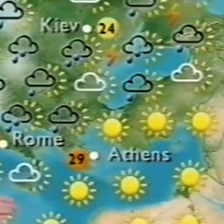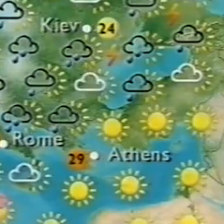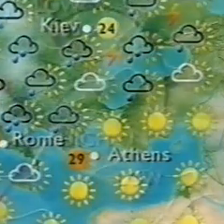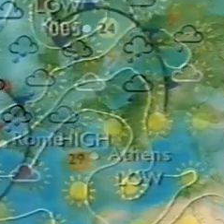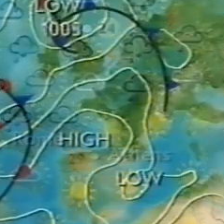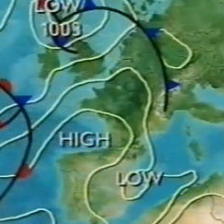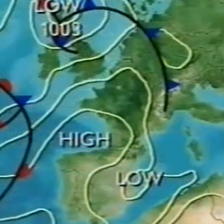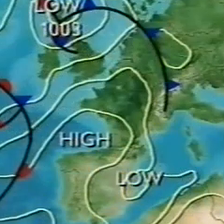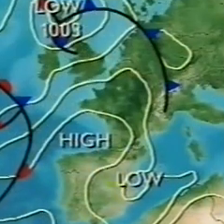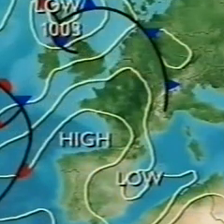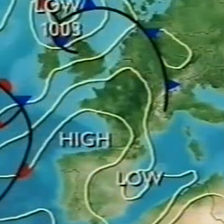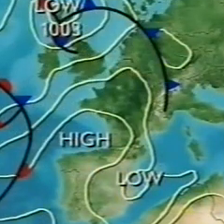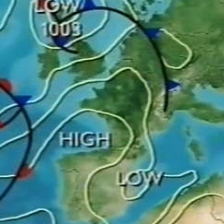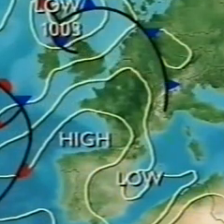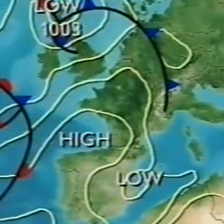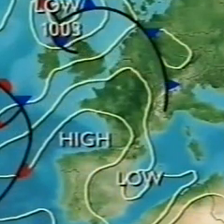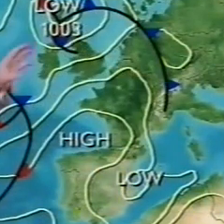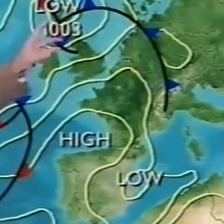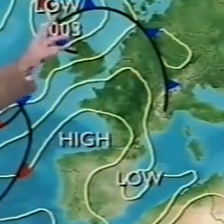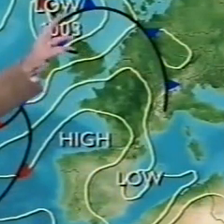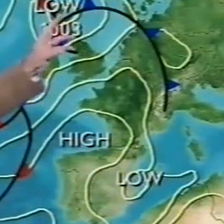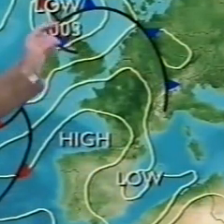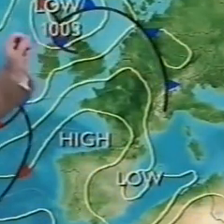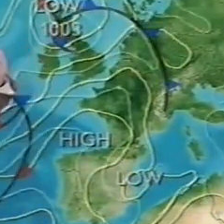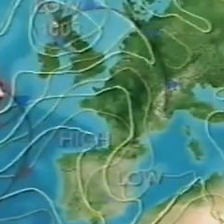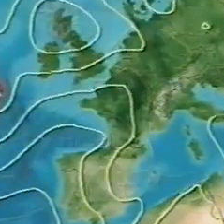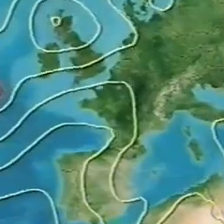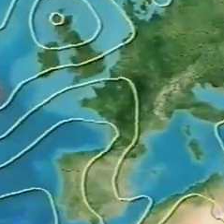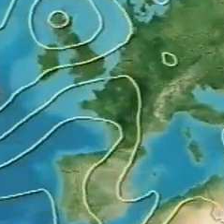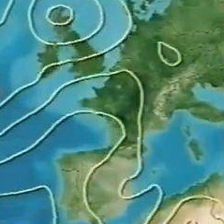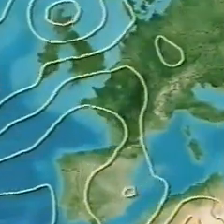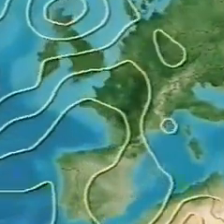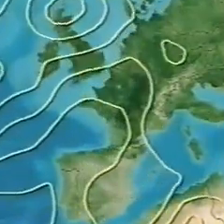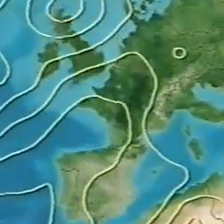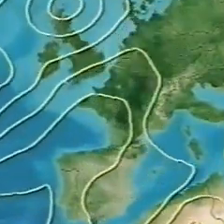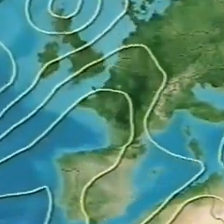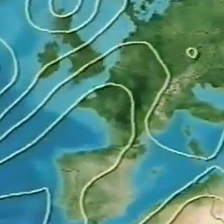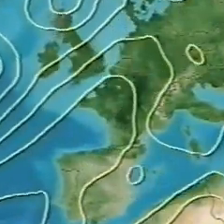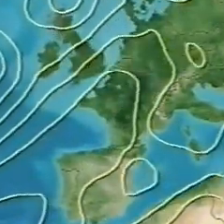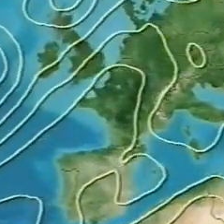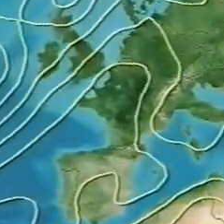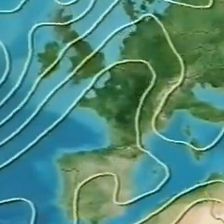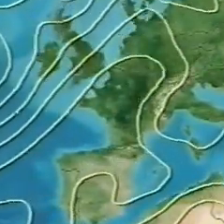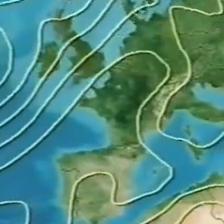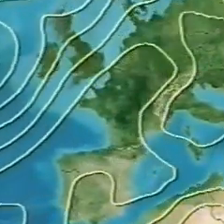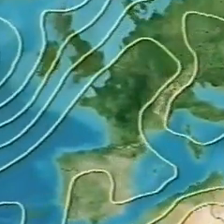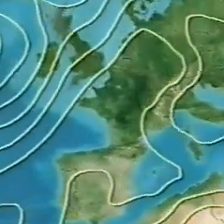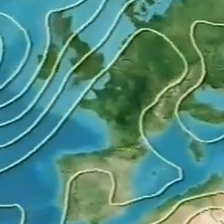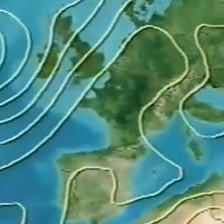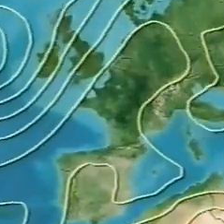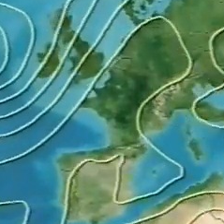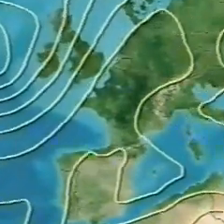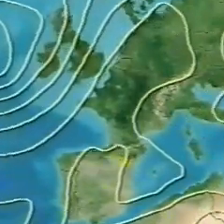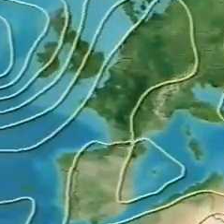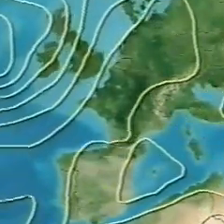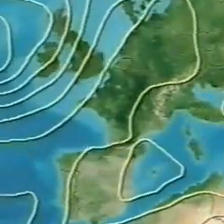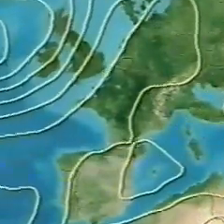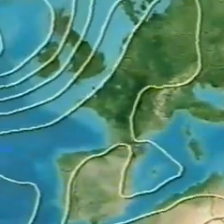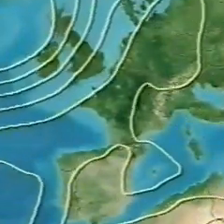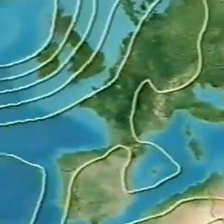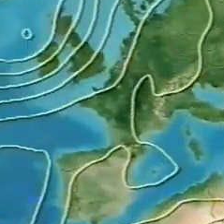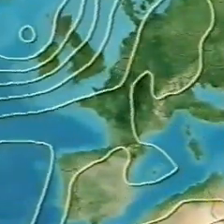eastern parts of Europe, where the Mediterranean stays fine and dry. A thundery breakdown, as you might call it, came about as that area of low pressure moved